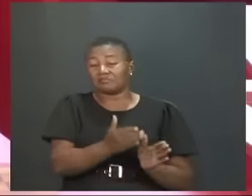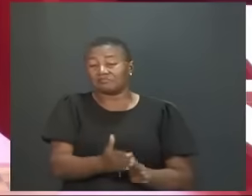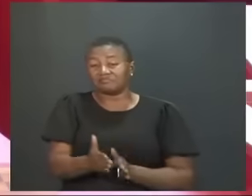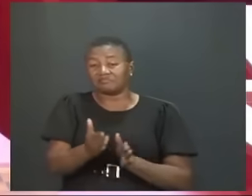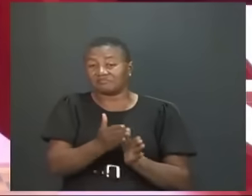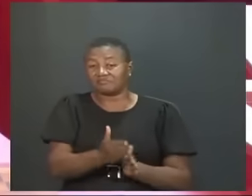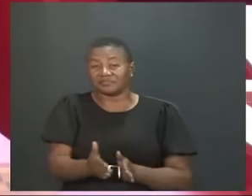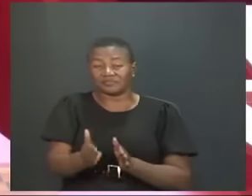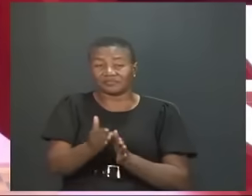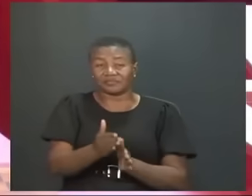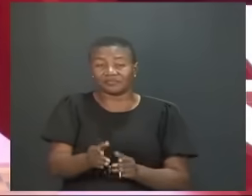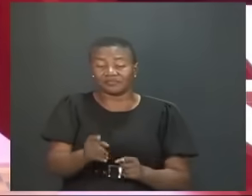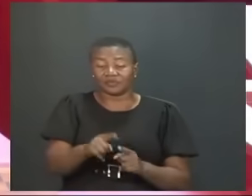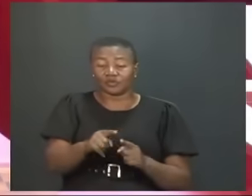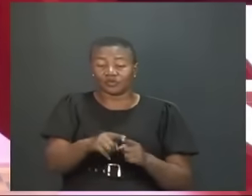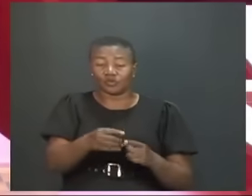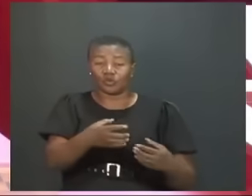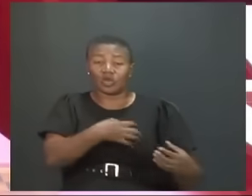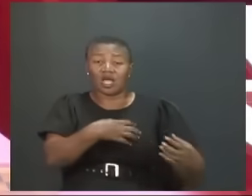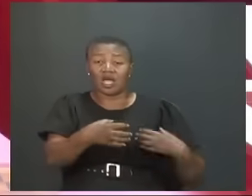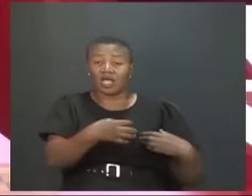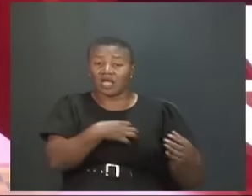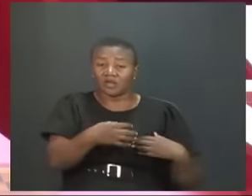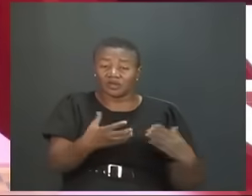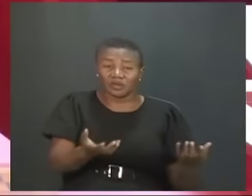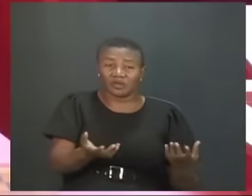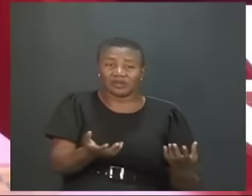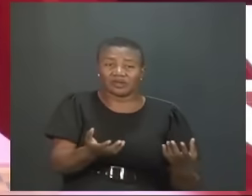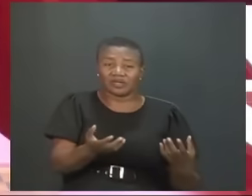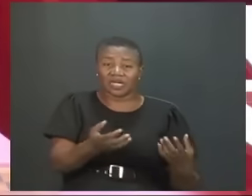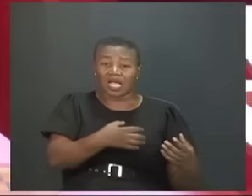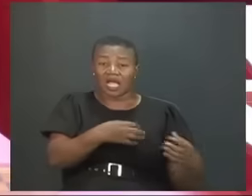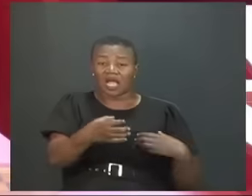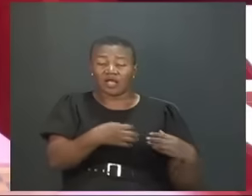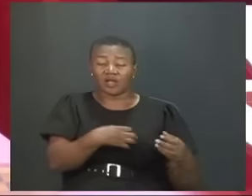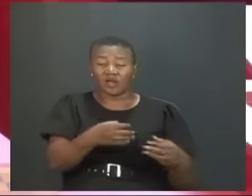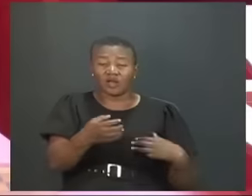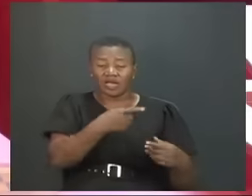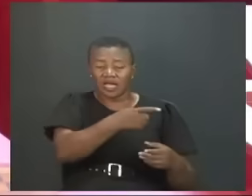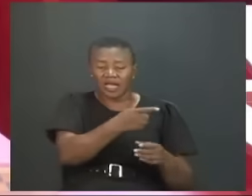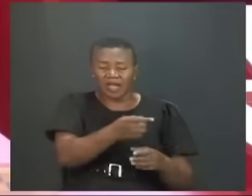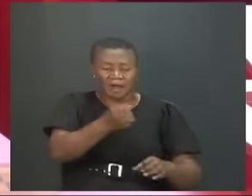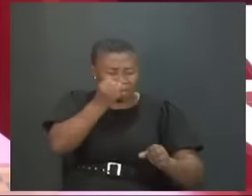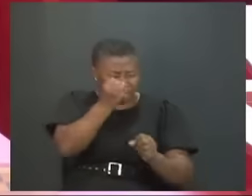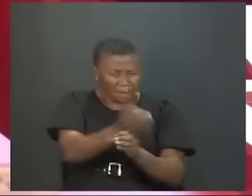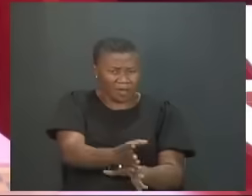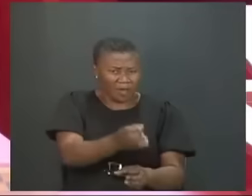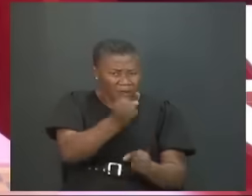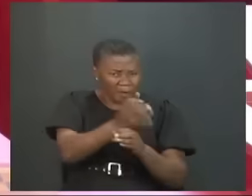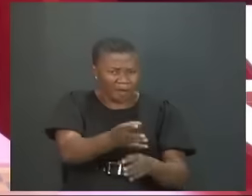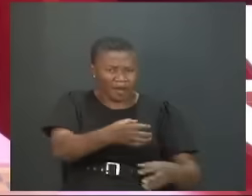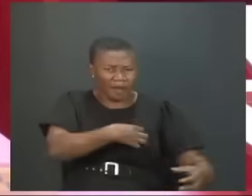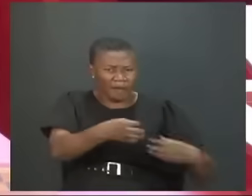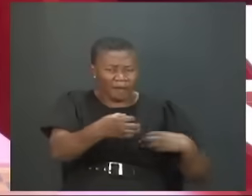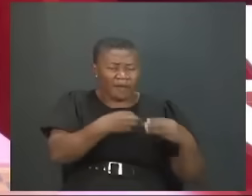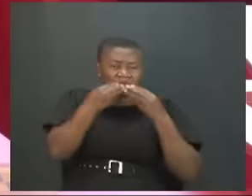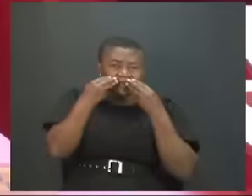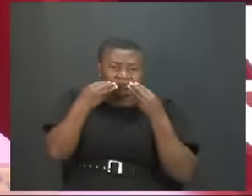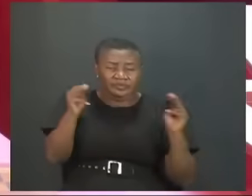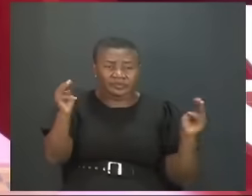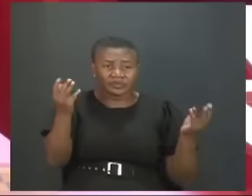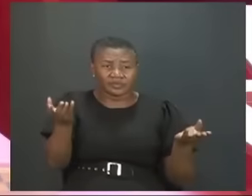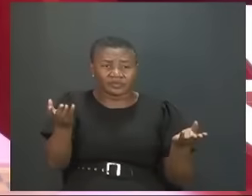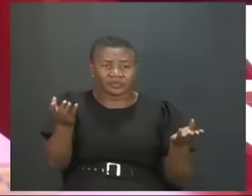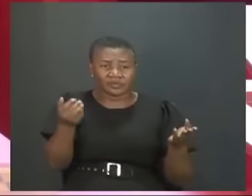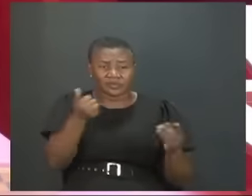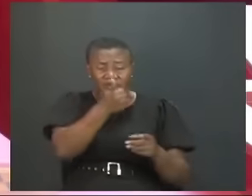He had prepared to argue a motion. He had prepared to please listen. He had prepared